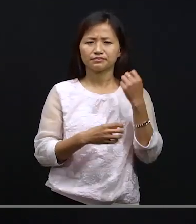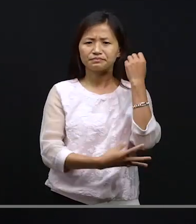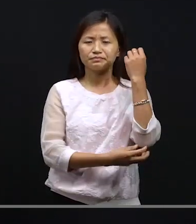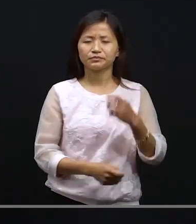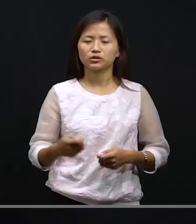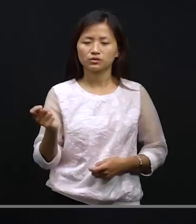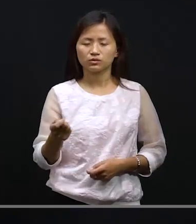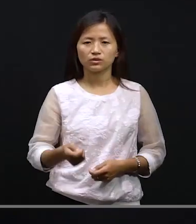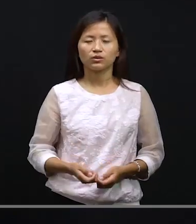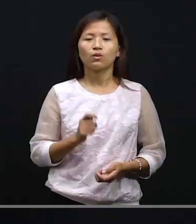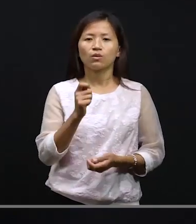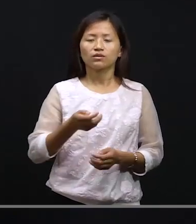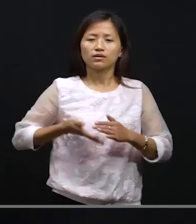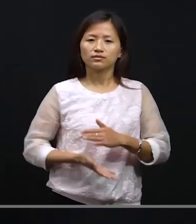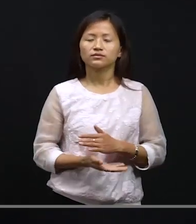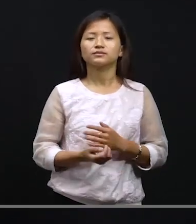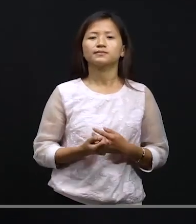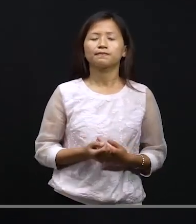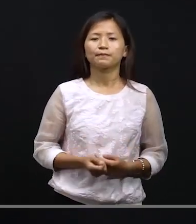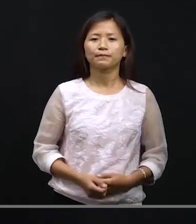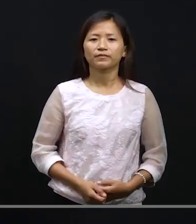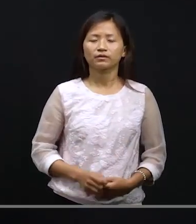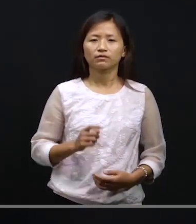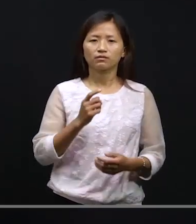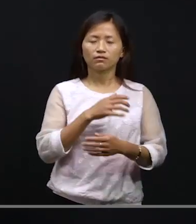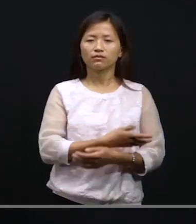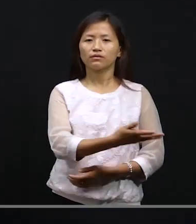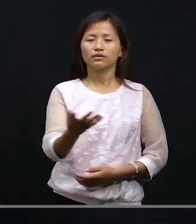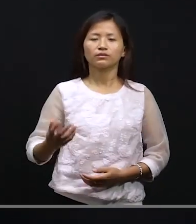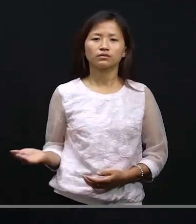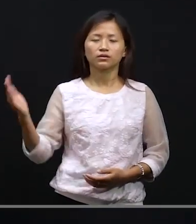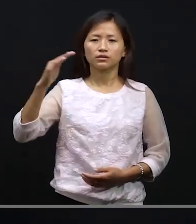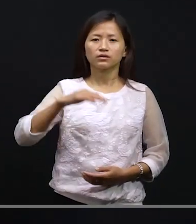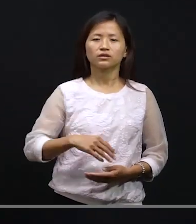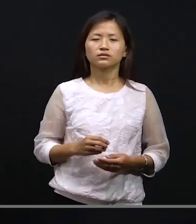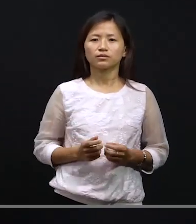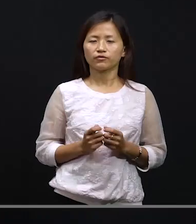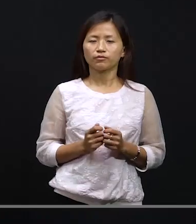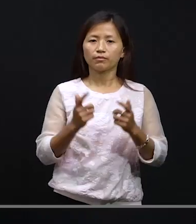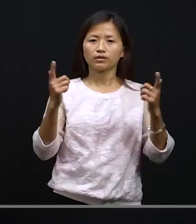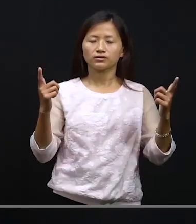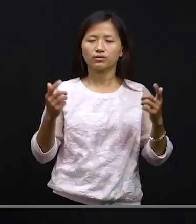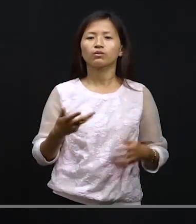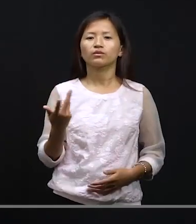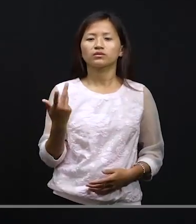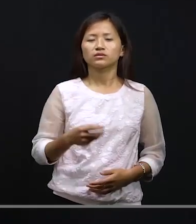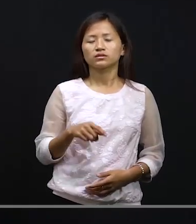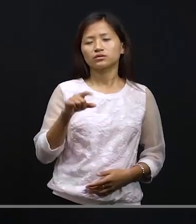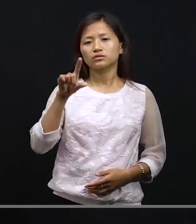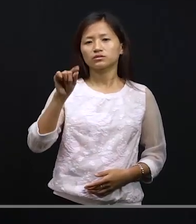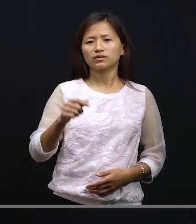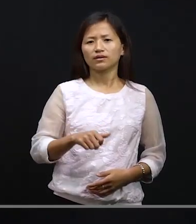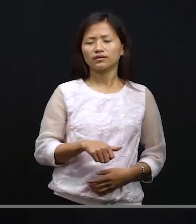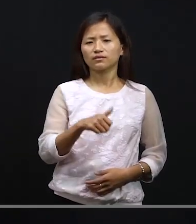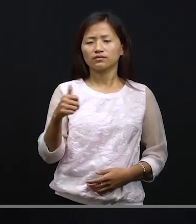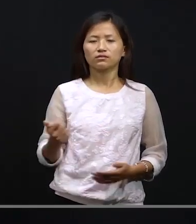to wealth. So even in our lives, there will come a time when you would want to have money where you cannot do anything you like, okay?